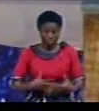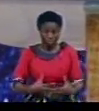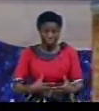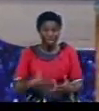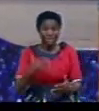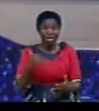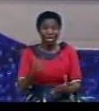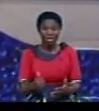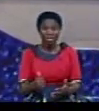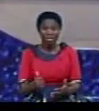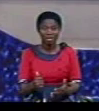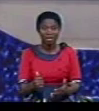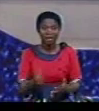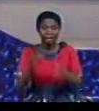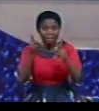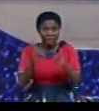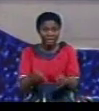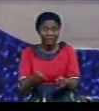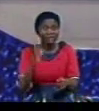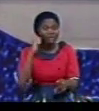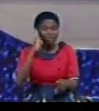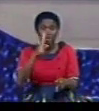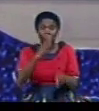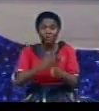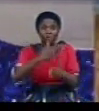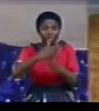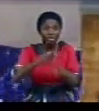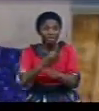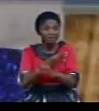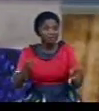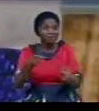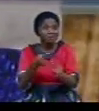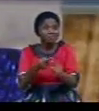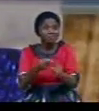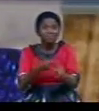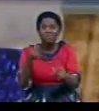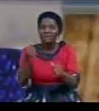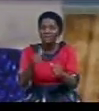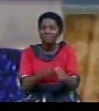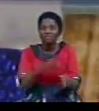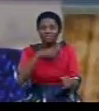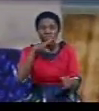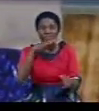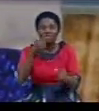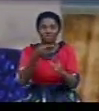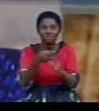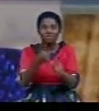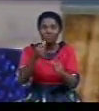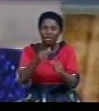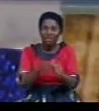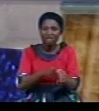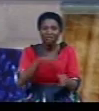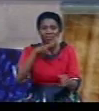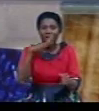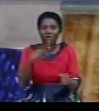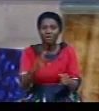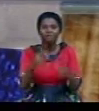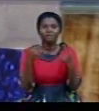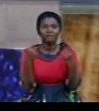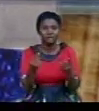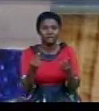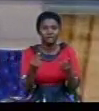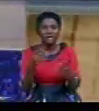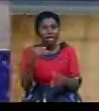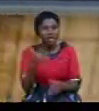A person shall be totally free from every stain every sport every defilement of sin